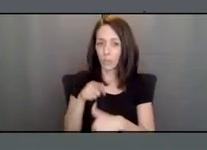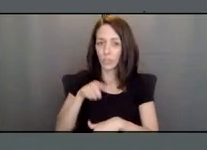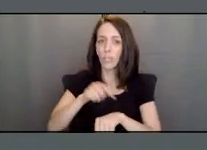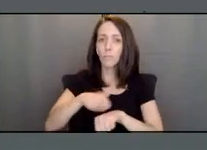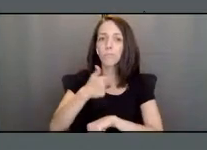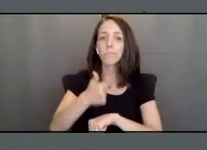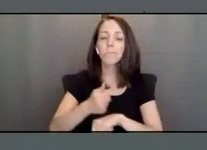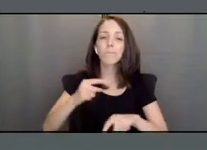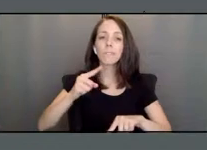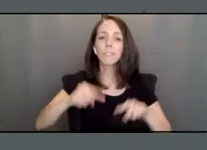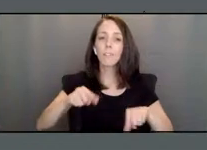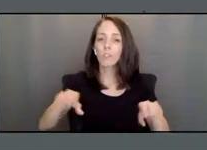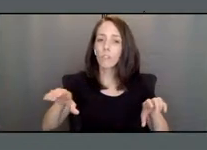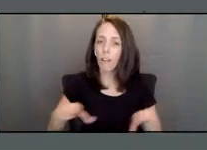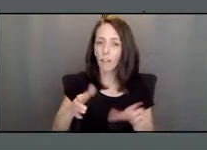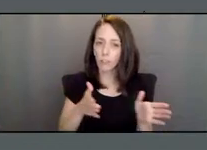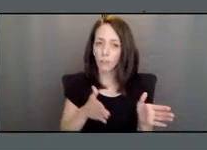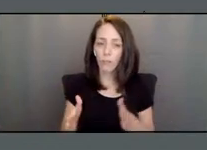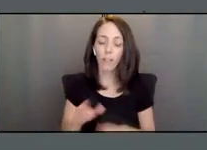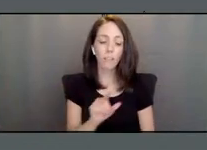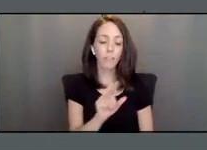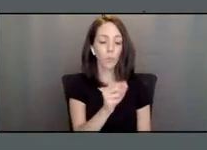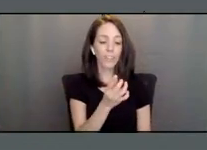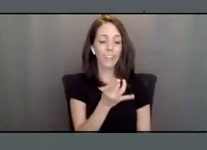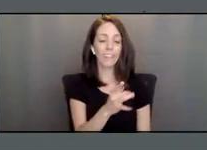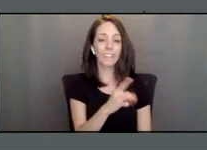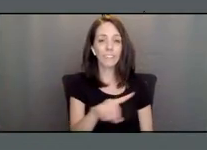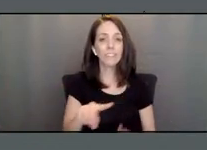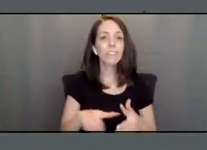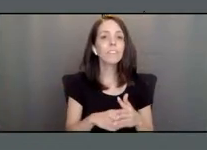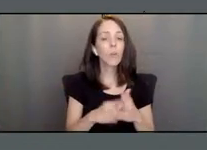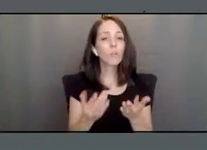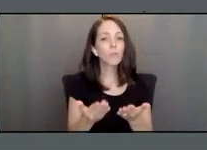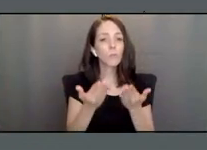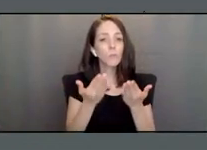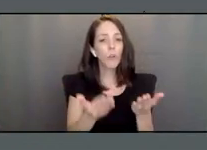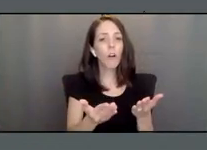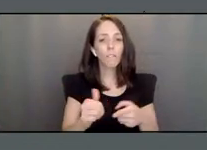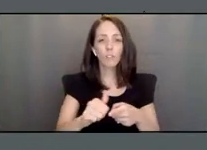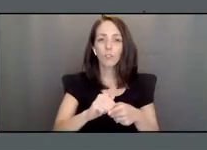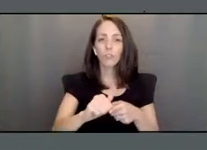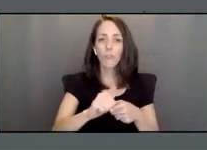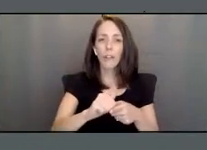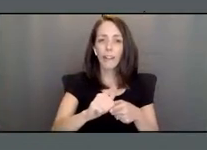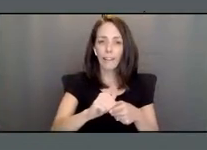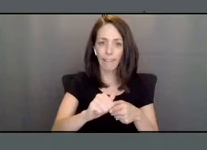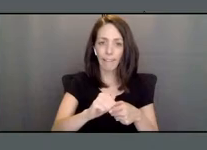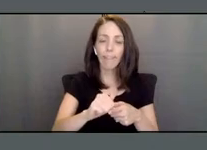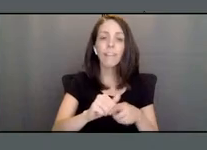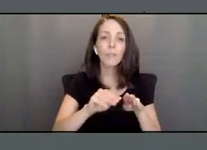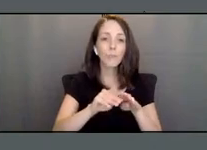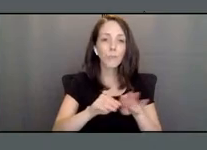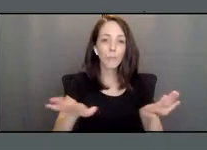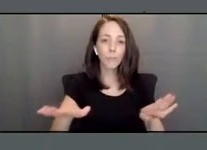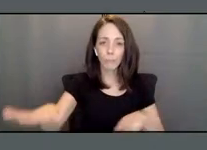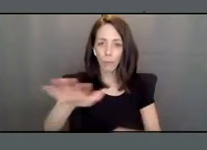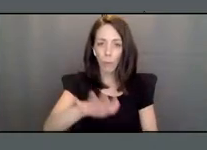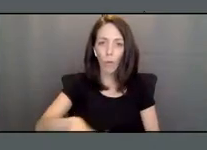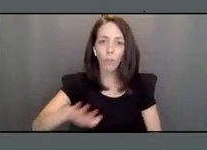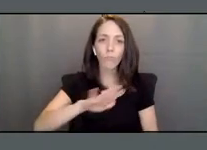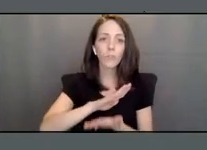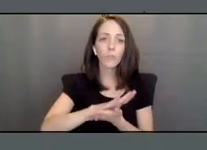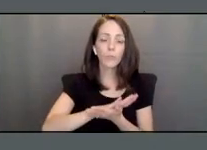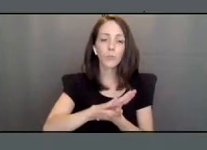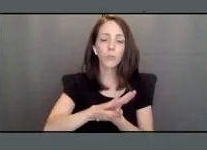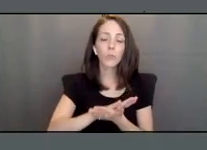in 2018, we began to offer unconscious bias training across all of our campuses. In 2019, we were one